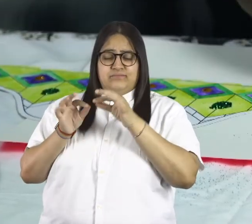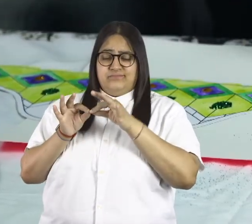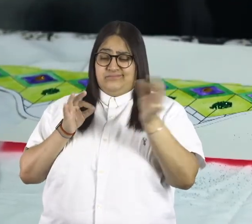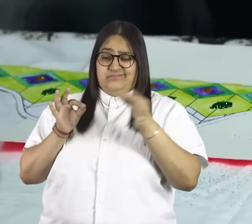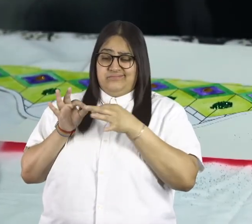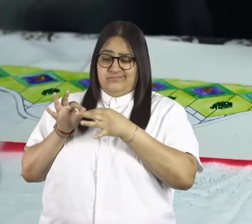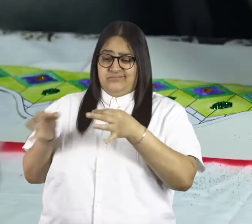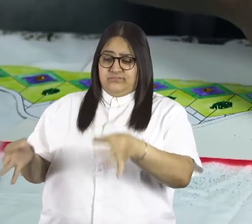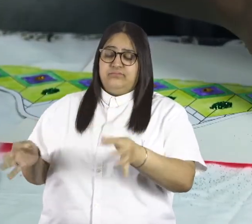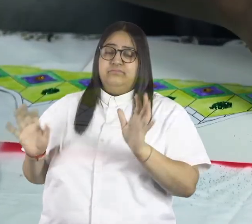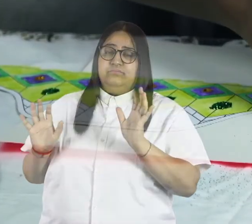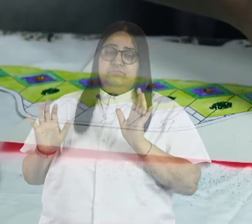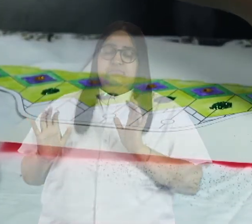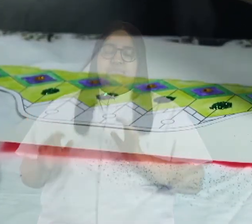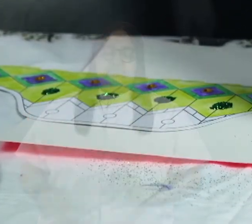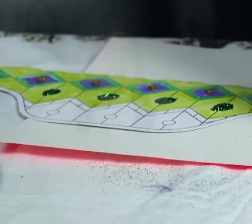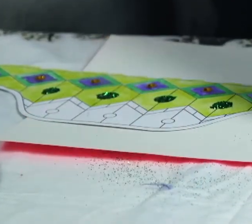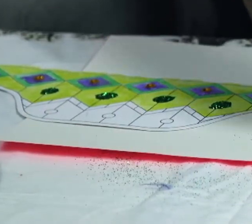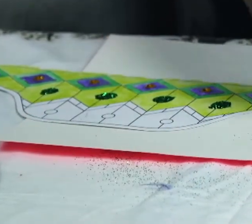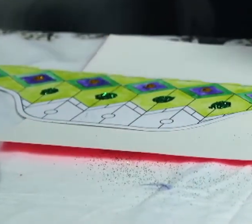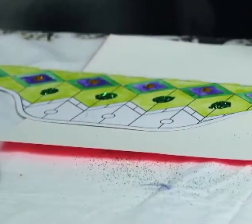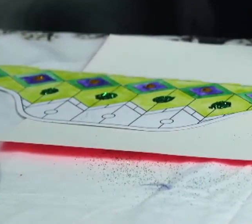No worries.